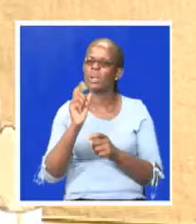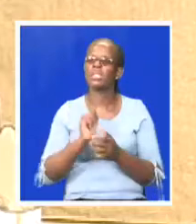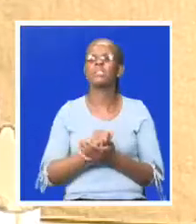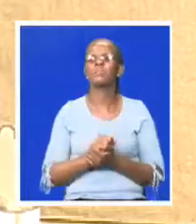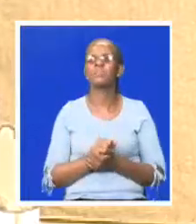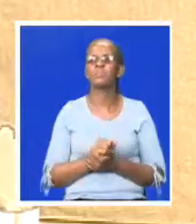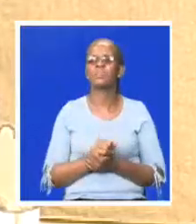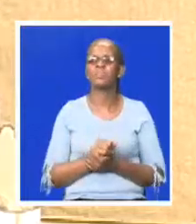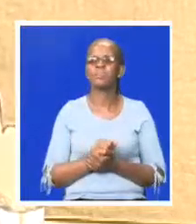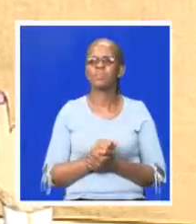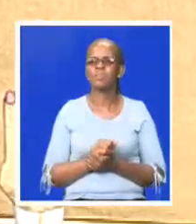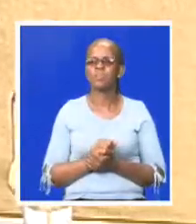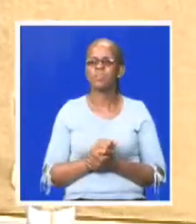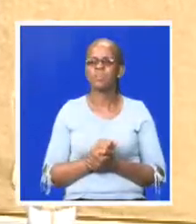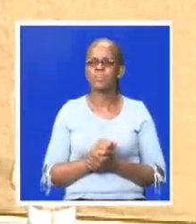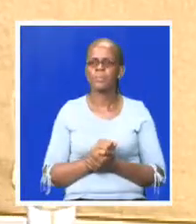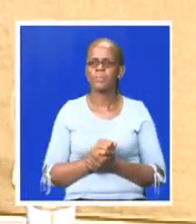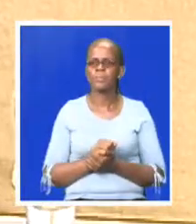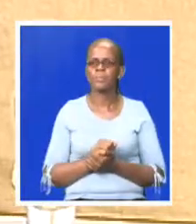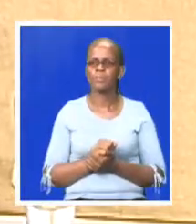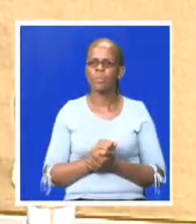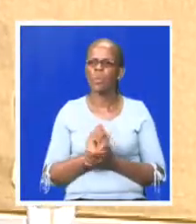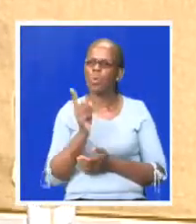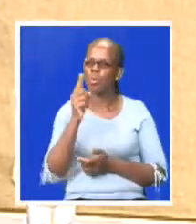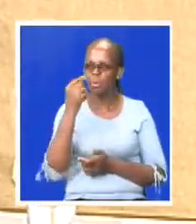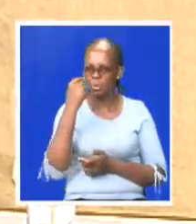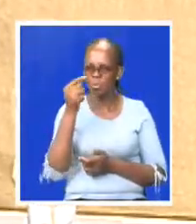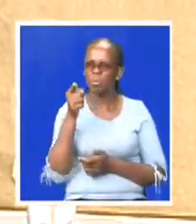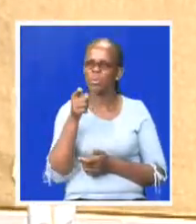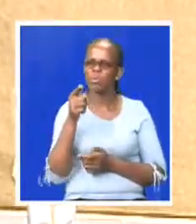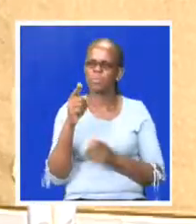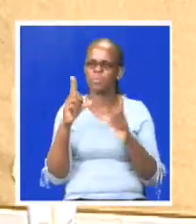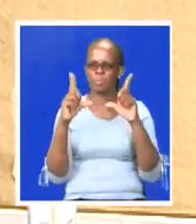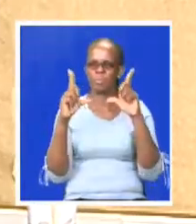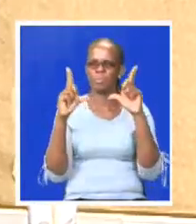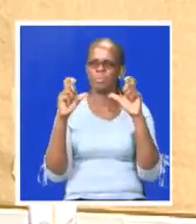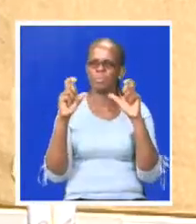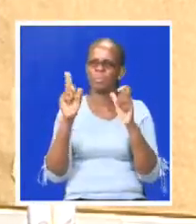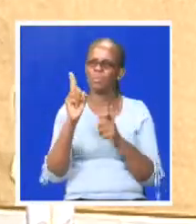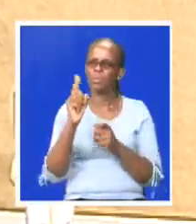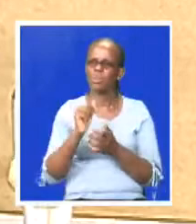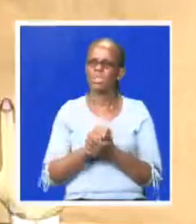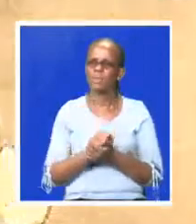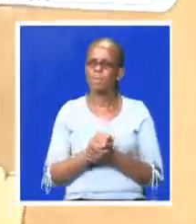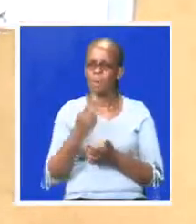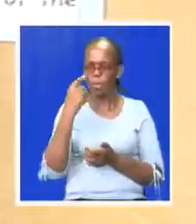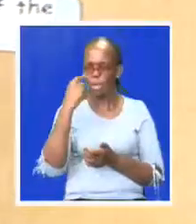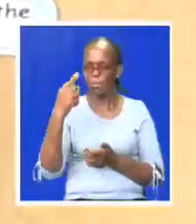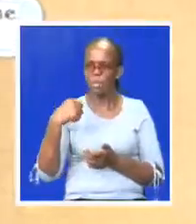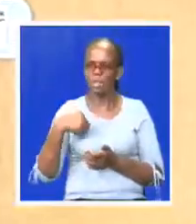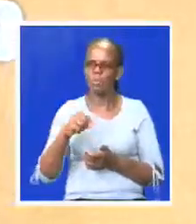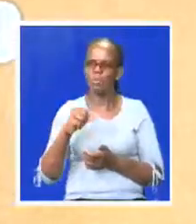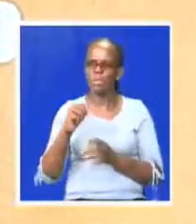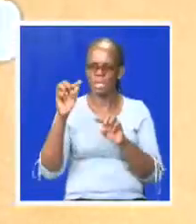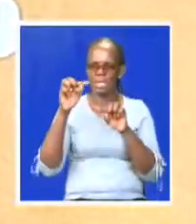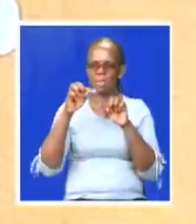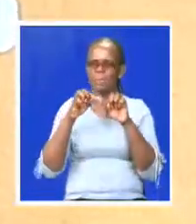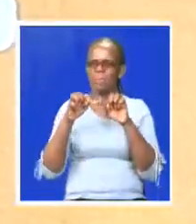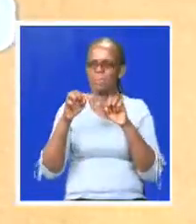you? Here is this one. What can you see on this picture card? Nails. Well done. These